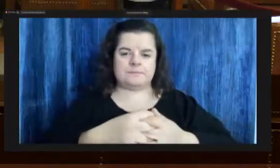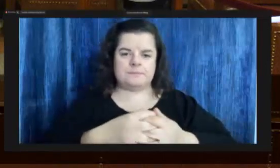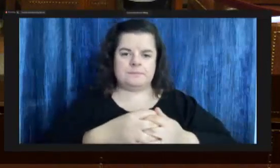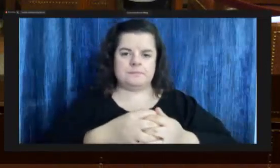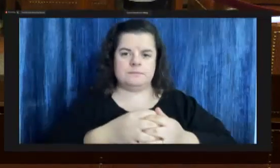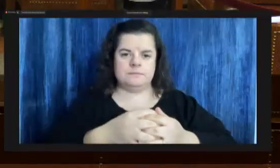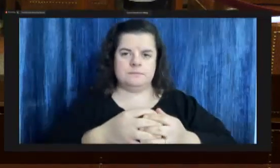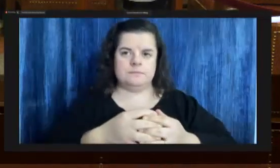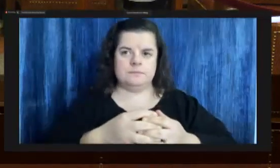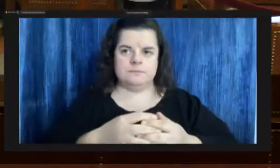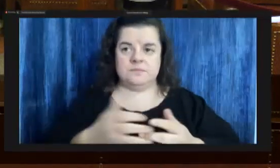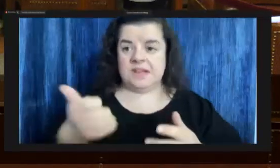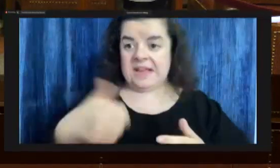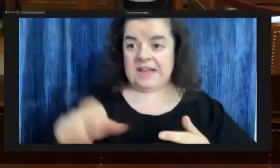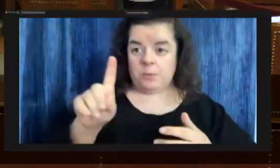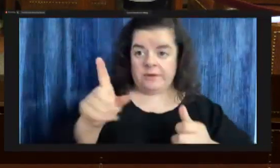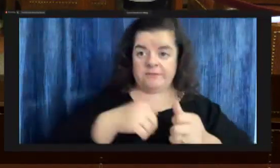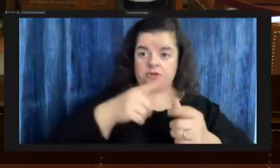No. Anyone else first round?